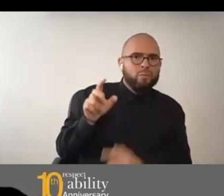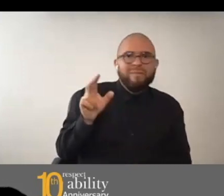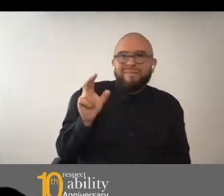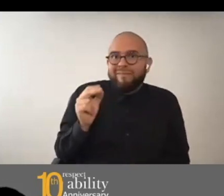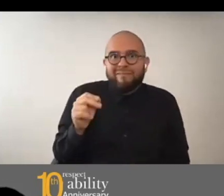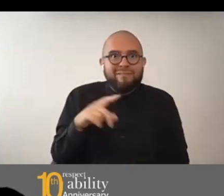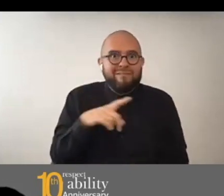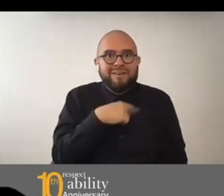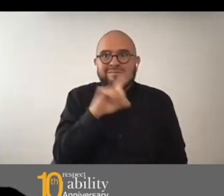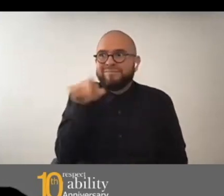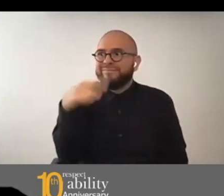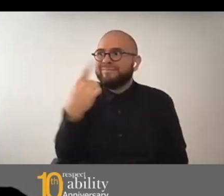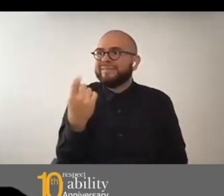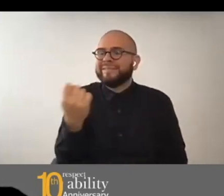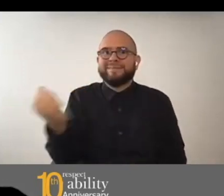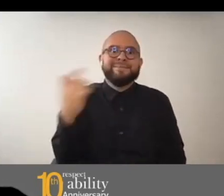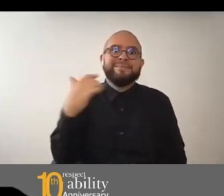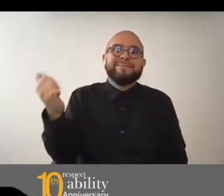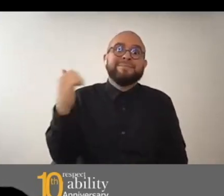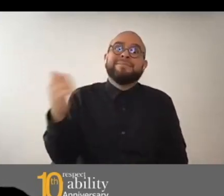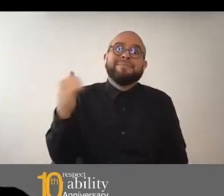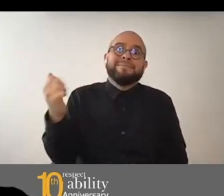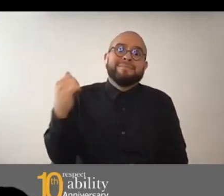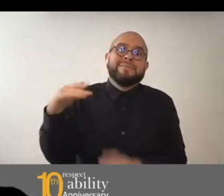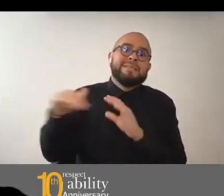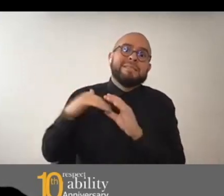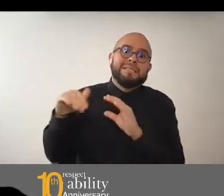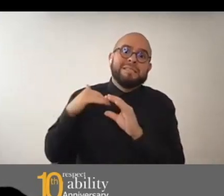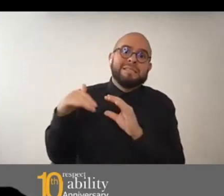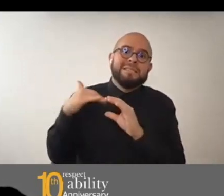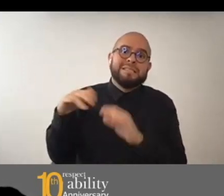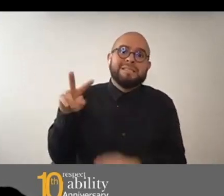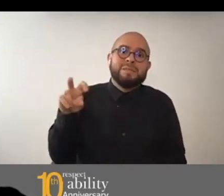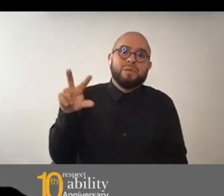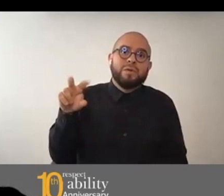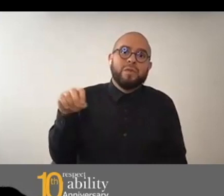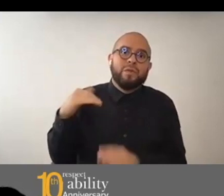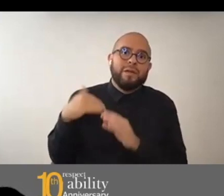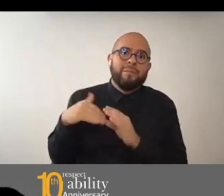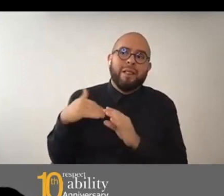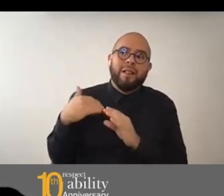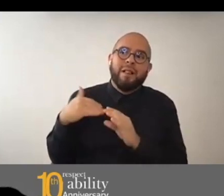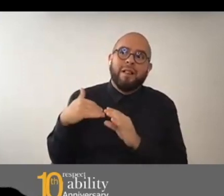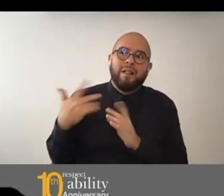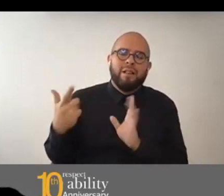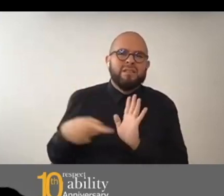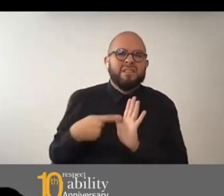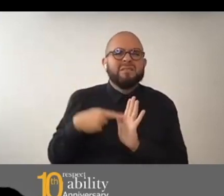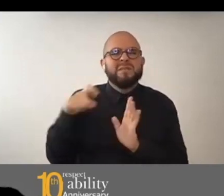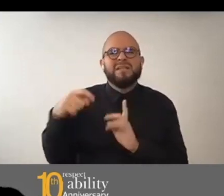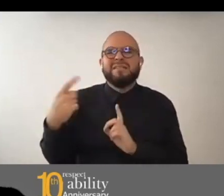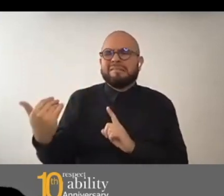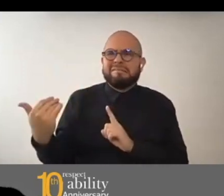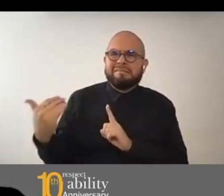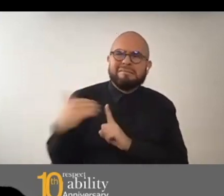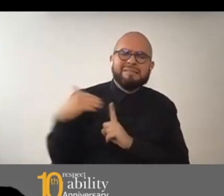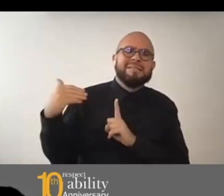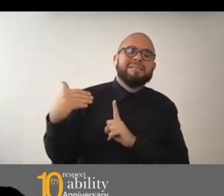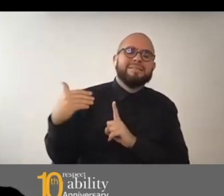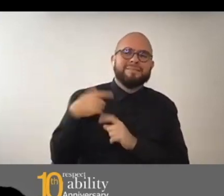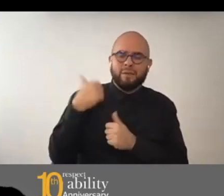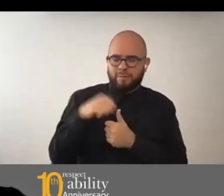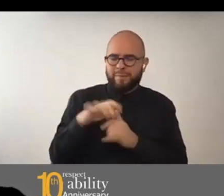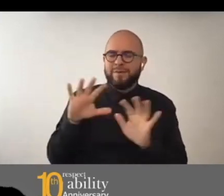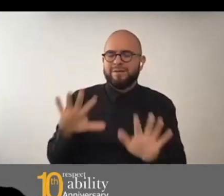because I was getting 230 emails a day, and sometimes I needed that poke and that reminder. So understand